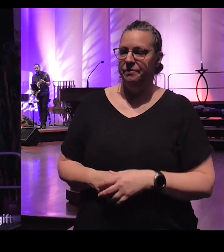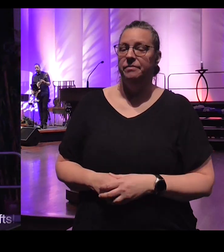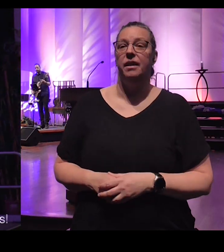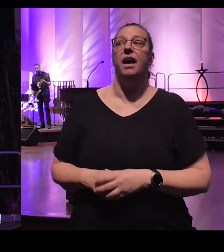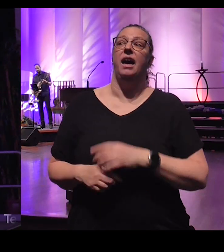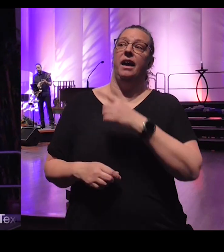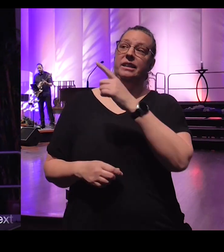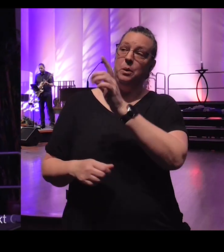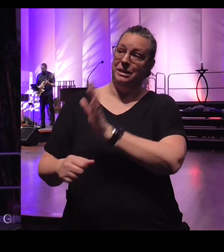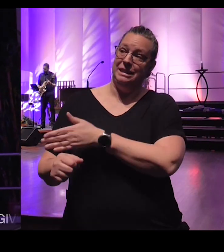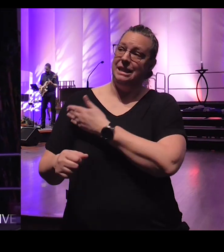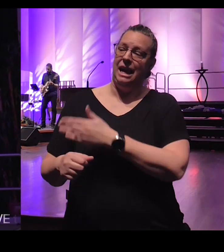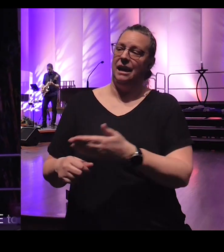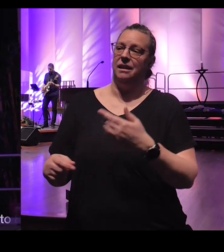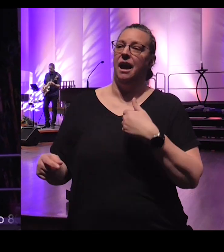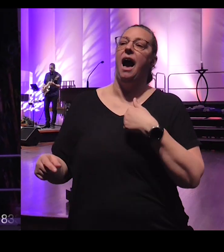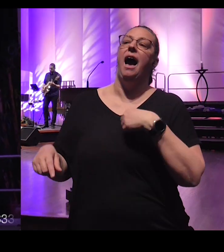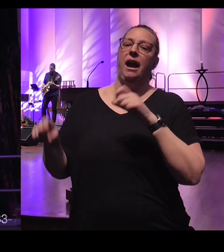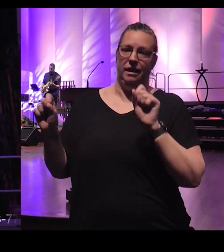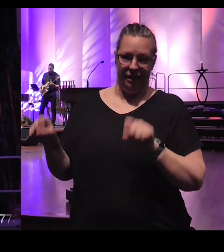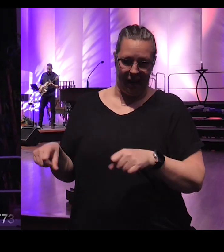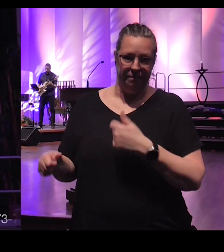Nothing you can sing that can't be sung.